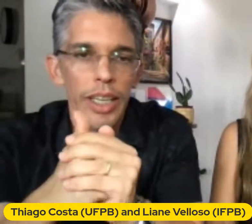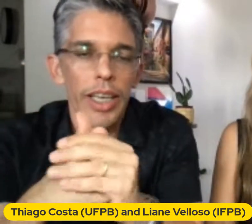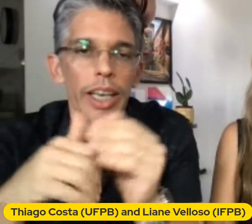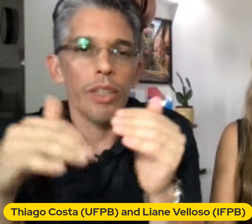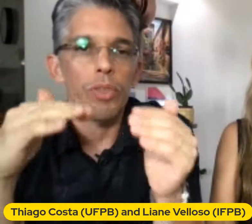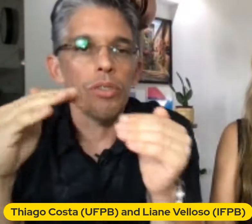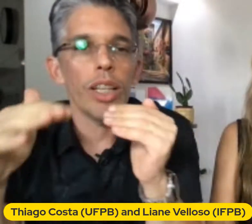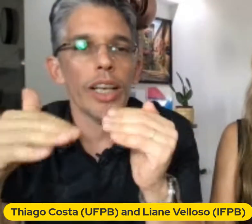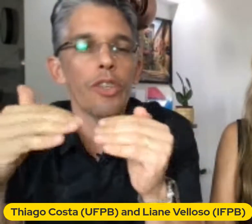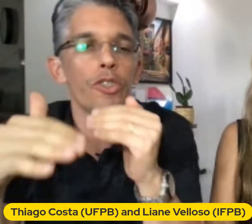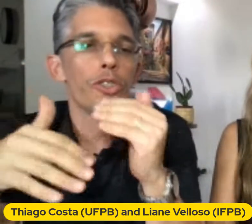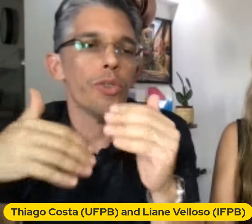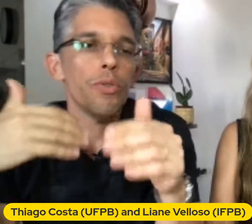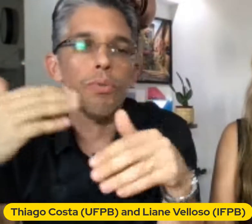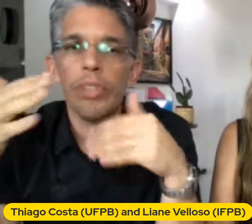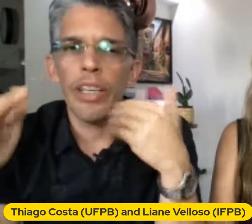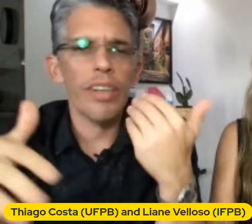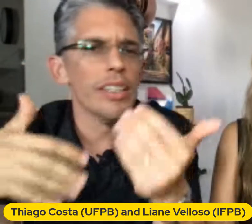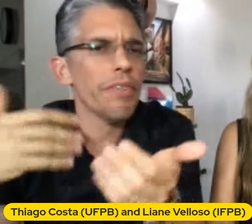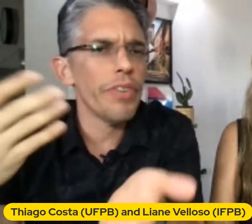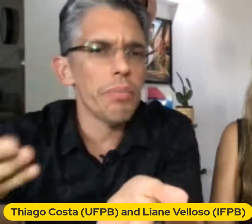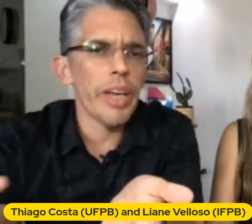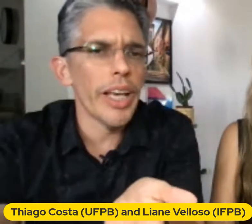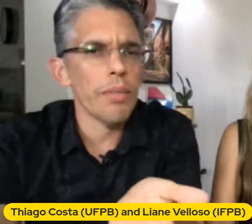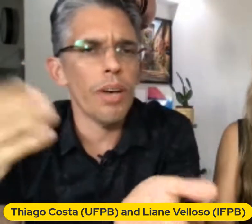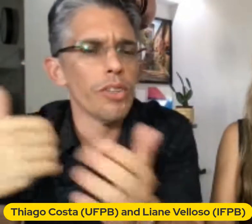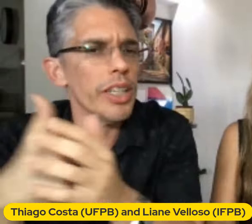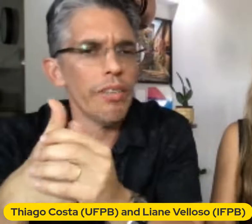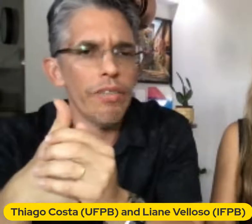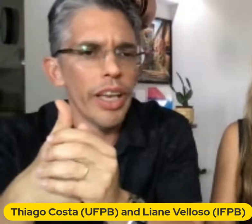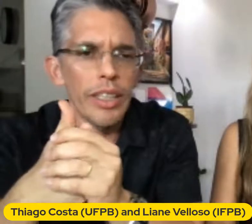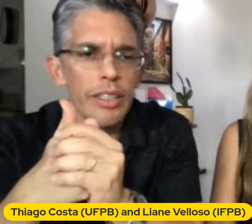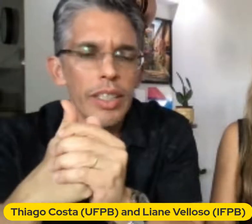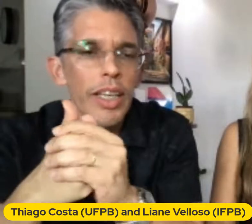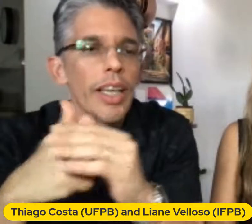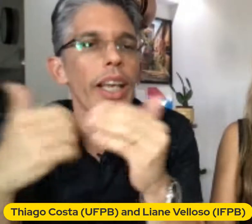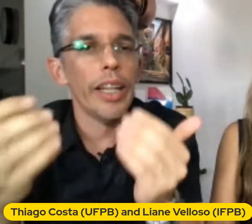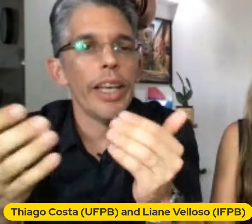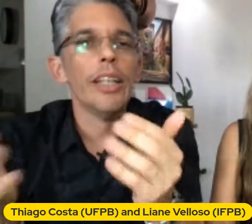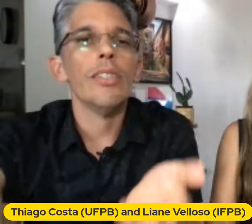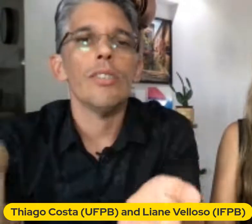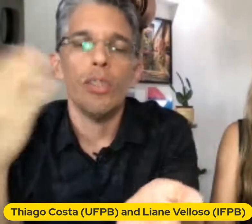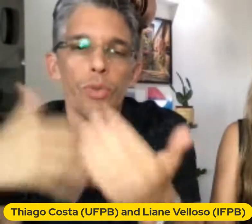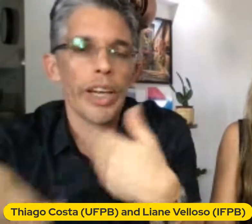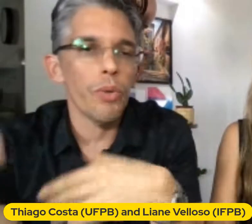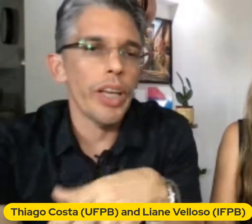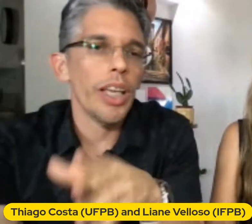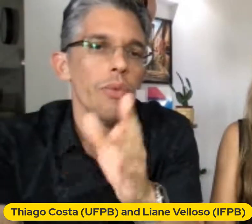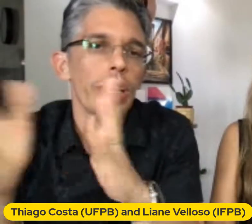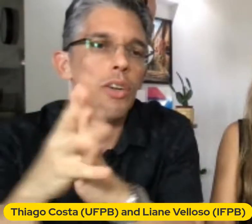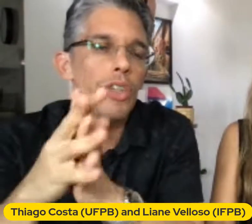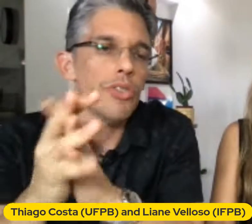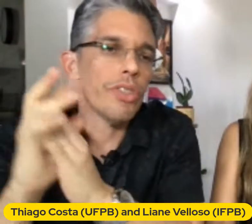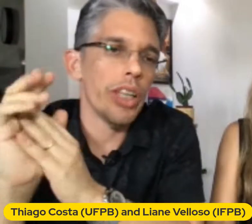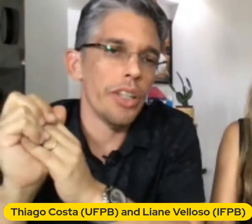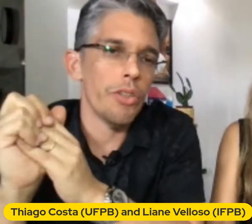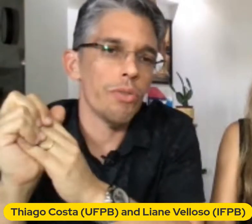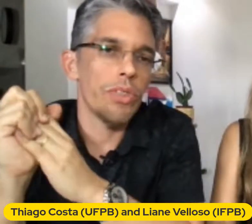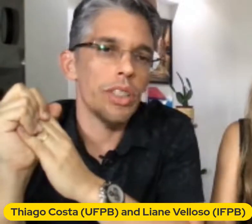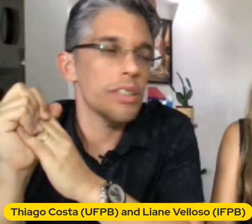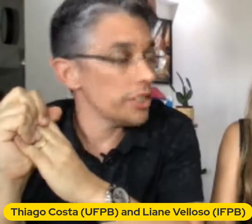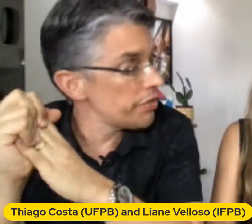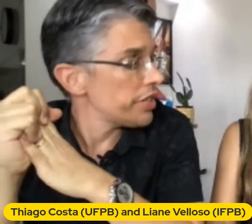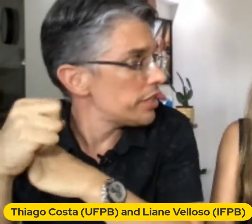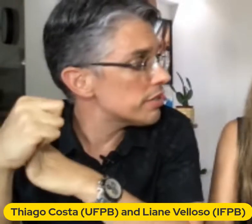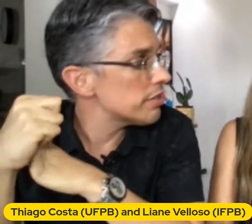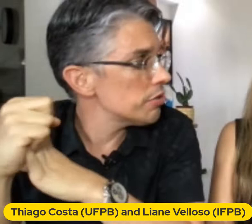chat, and we would like you to give us a feedback about the event, and then right away we are going to send you